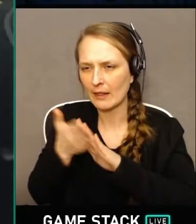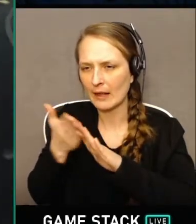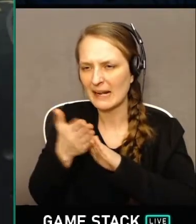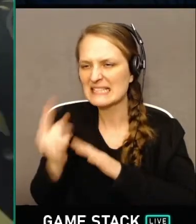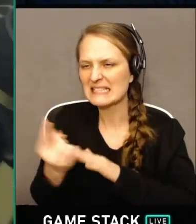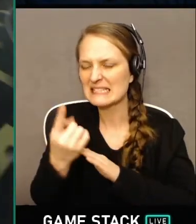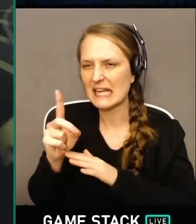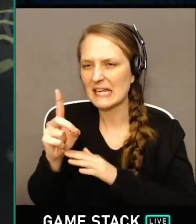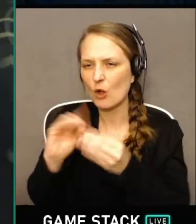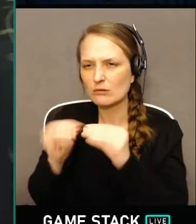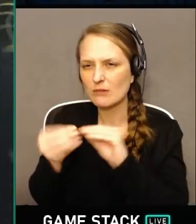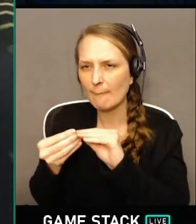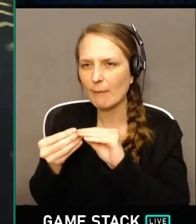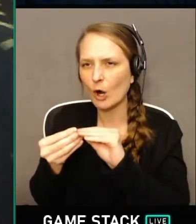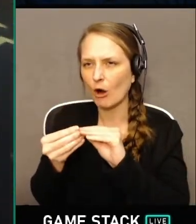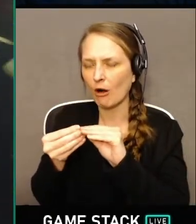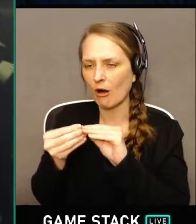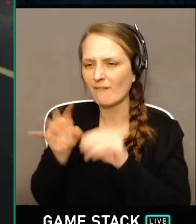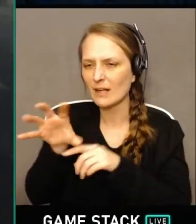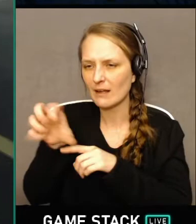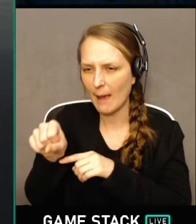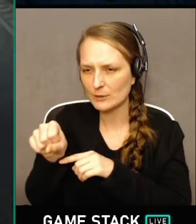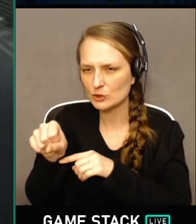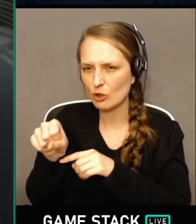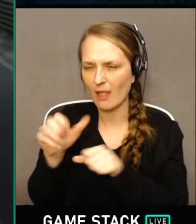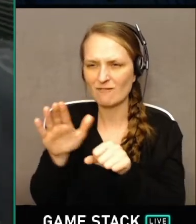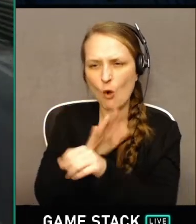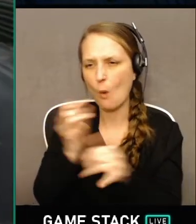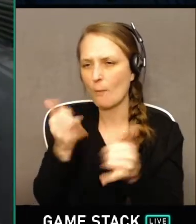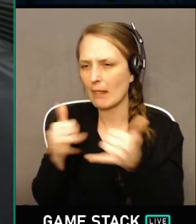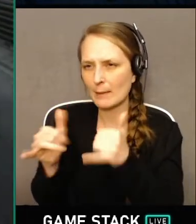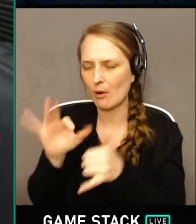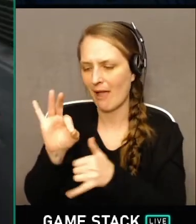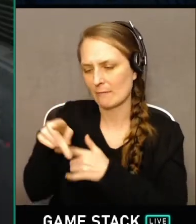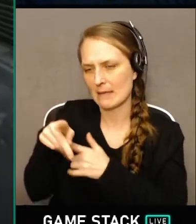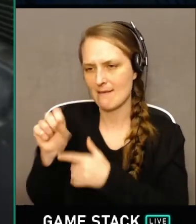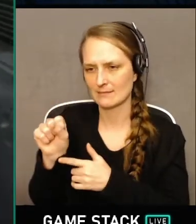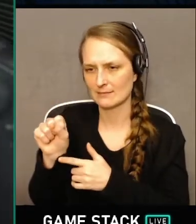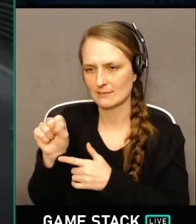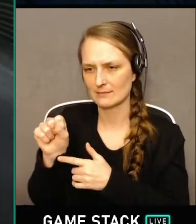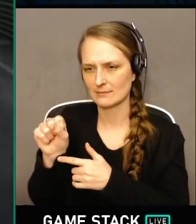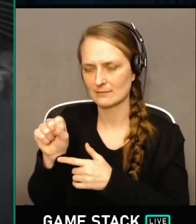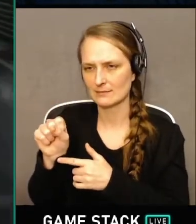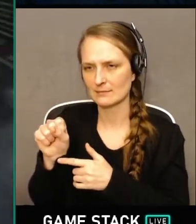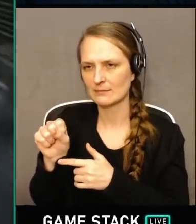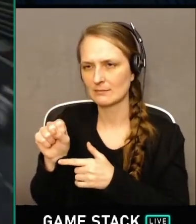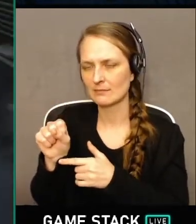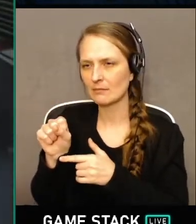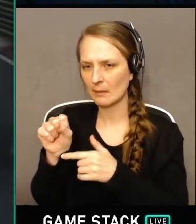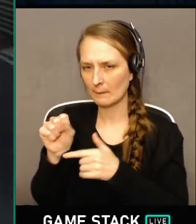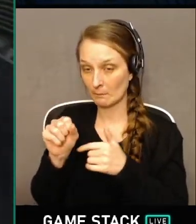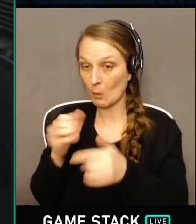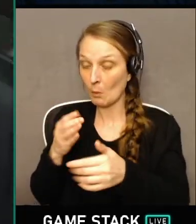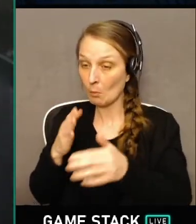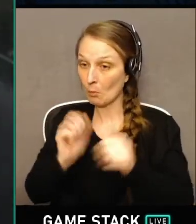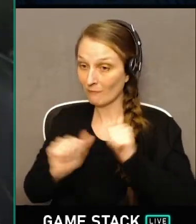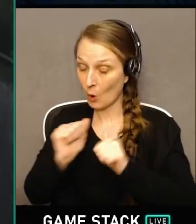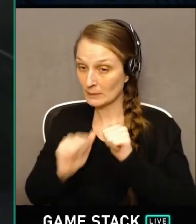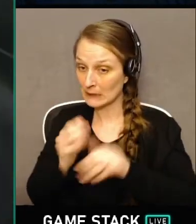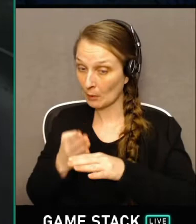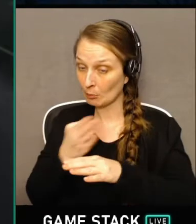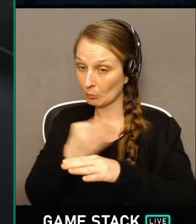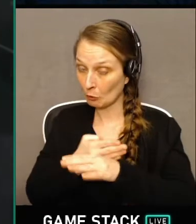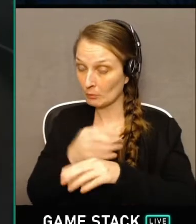GPU capture now run at fully playable FPS. Besides performance improvement, we also introduced